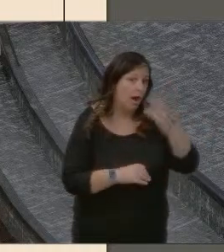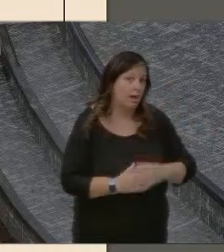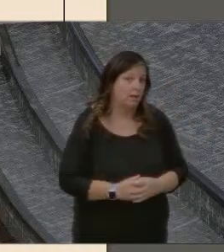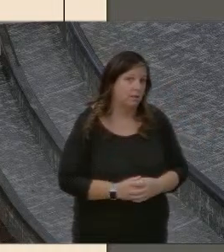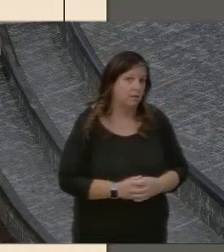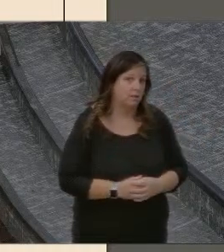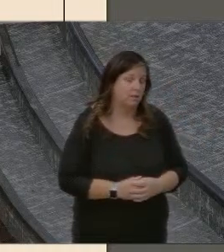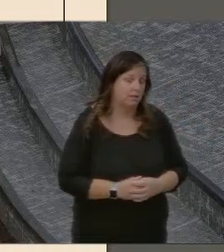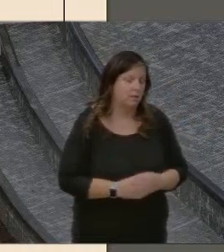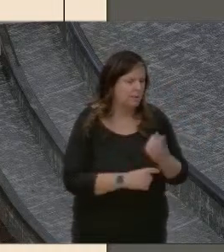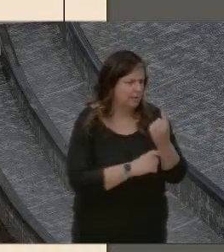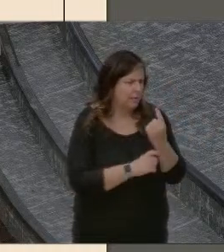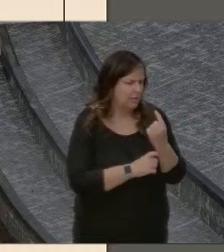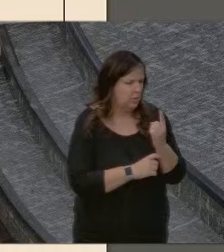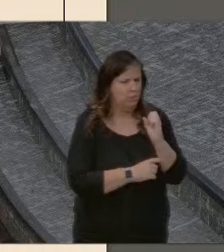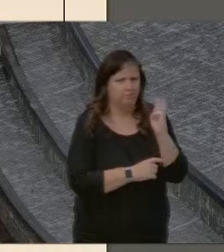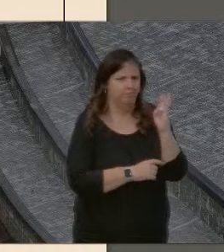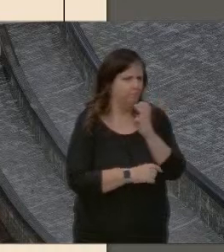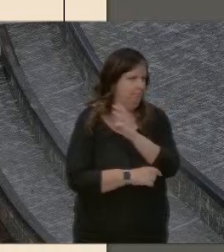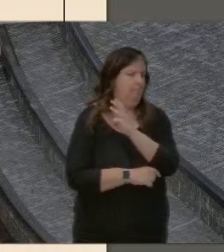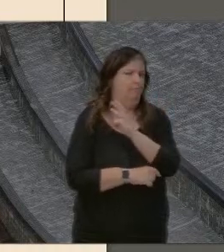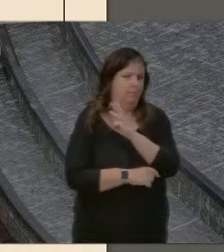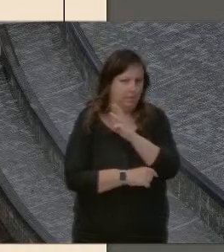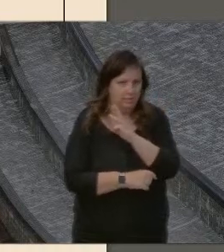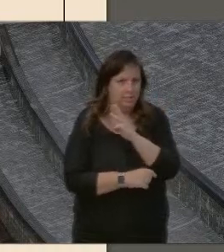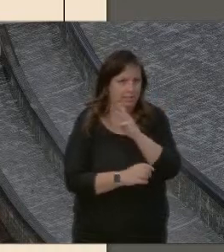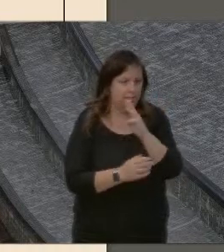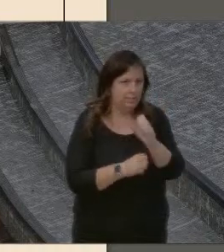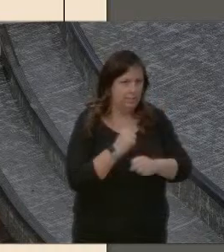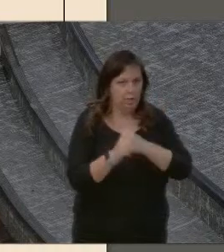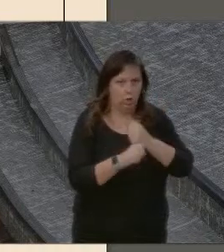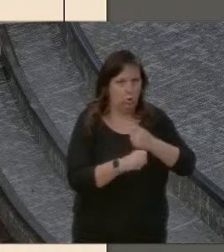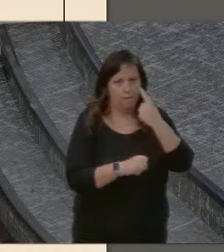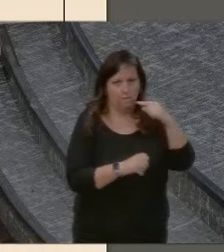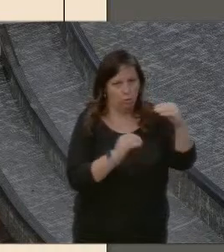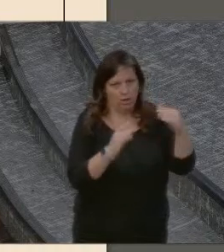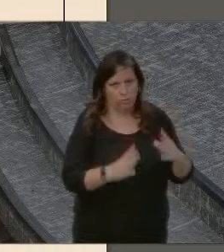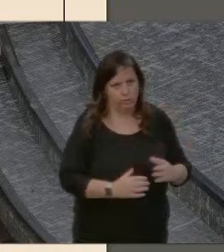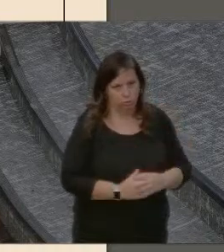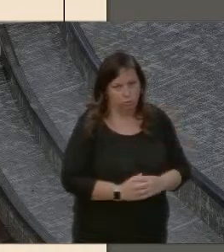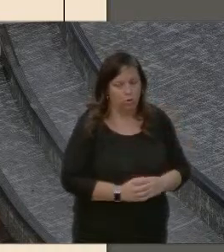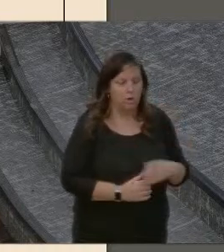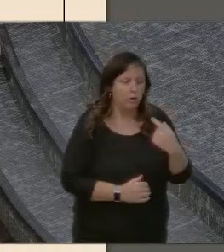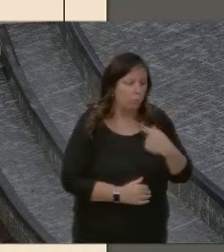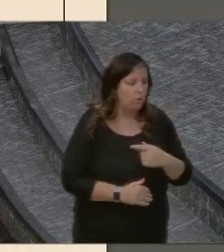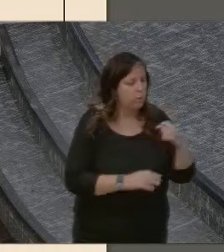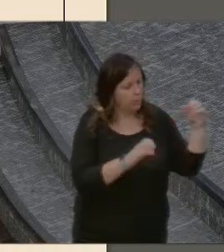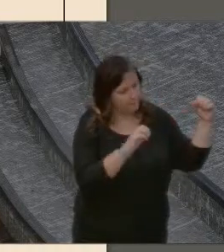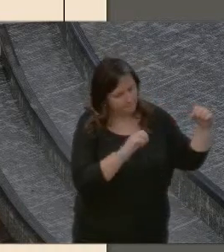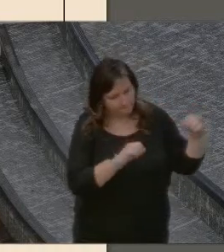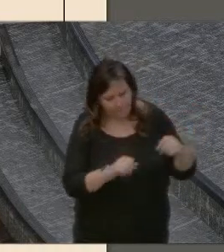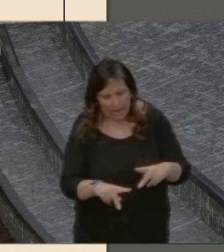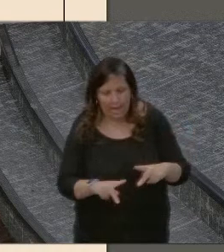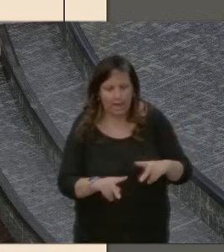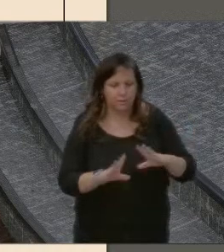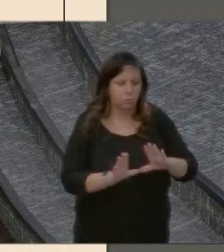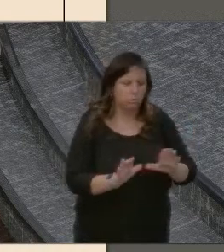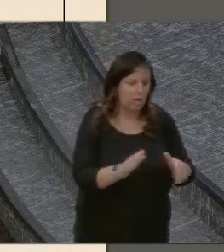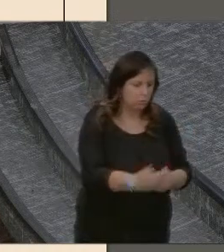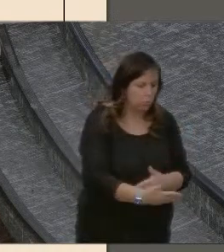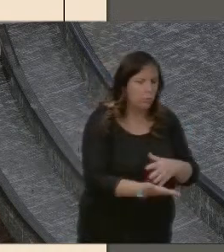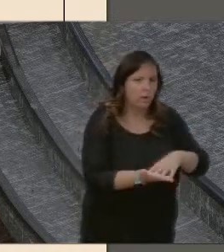very peculiar year for educators. We were returning to in-person learning. There